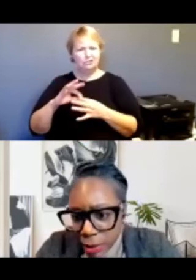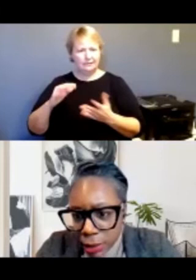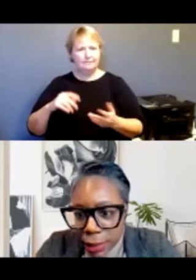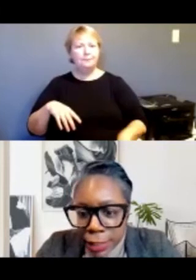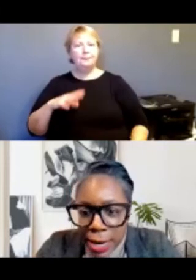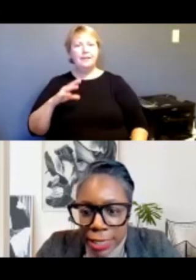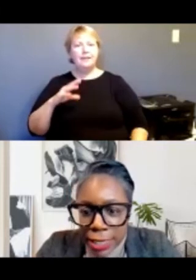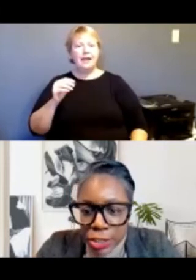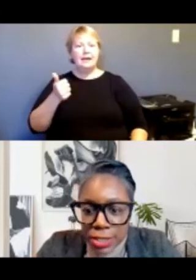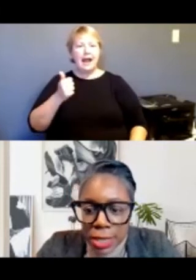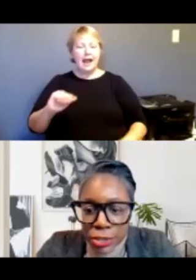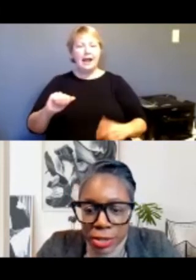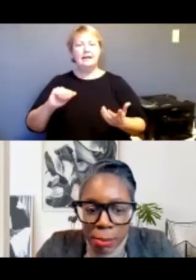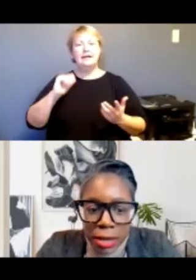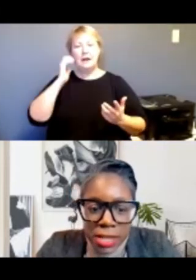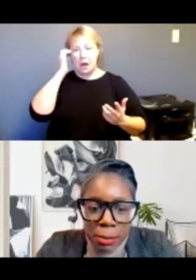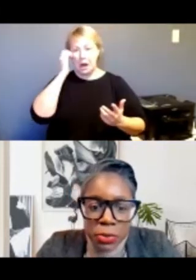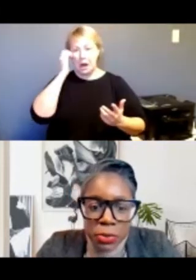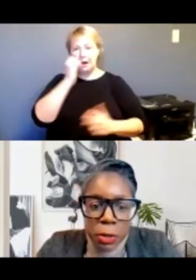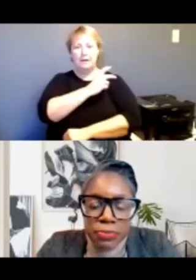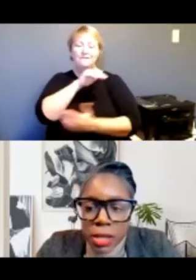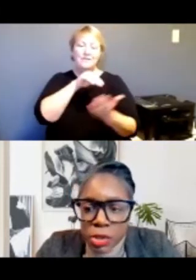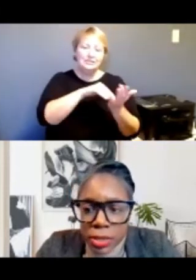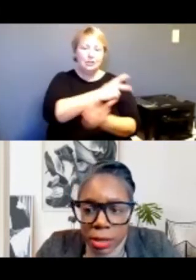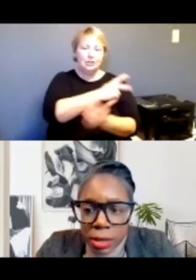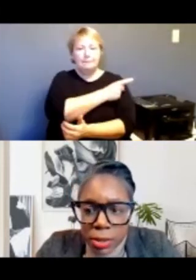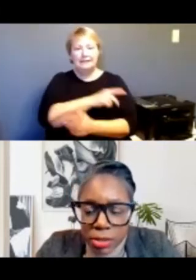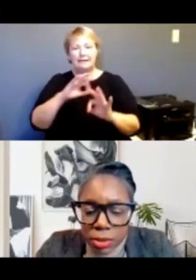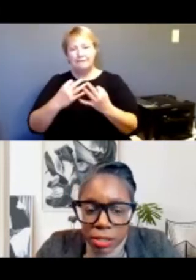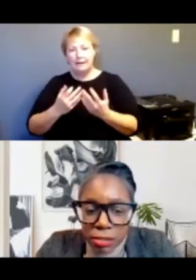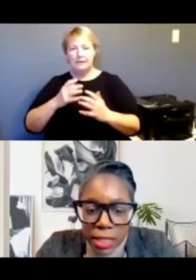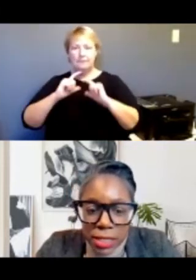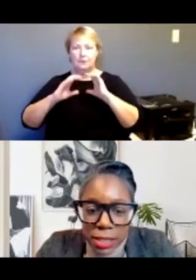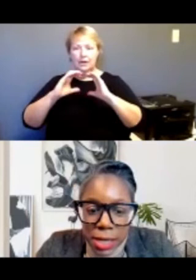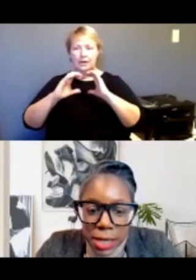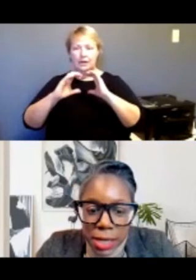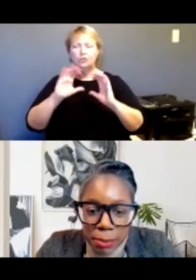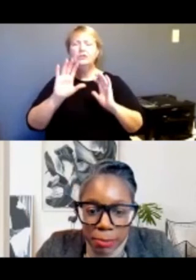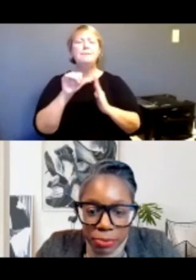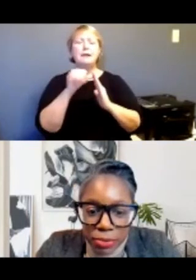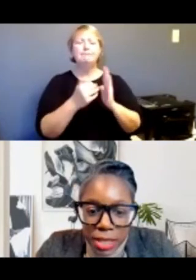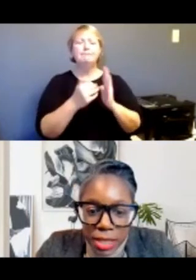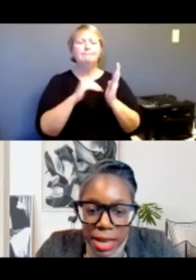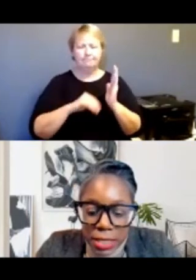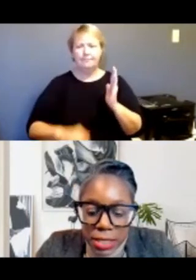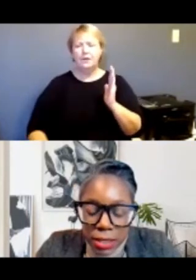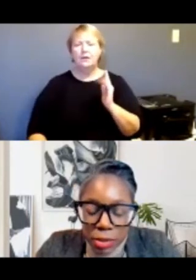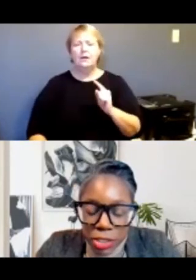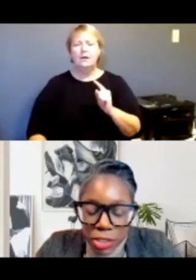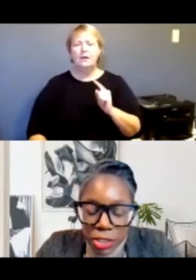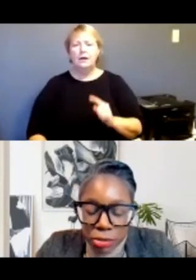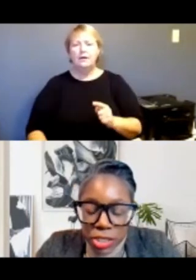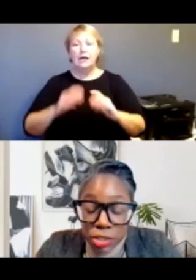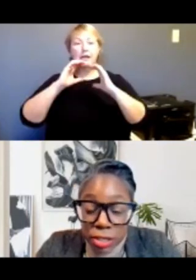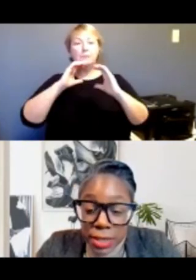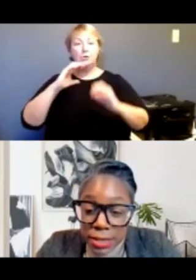family interactions during that block of time as well. Just want to take a moment to reiterate that the communication